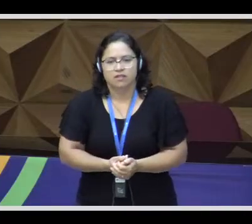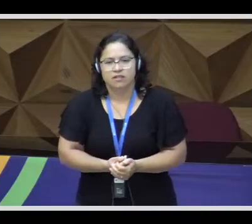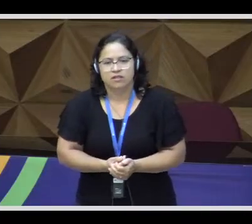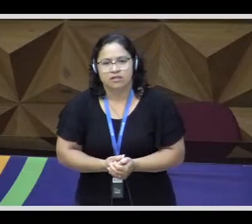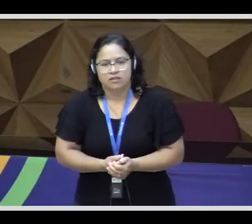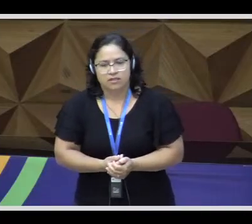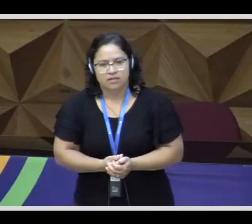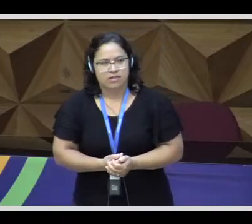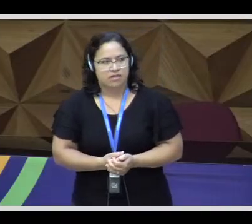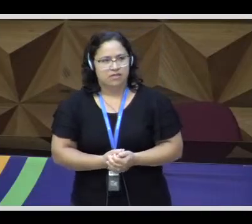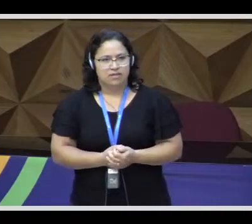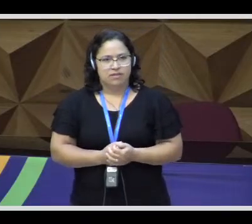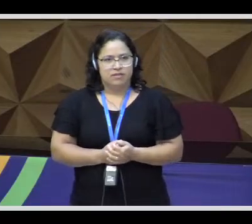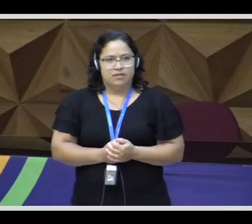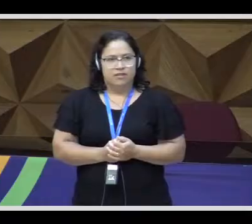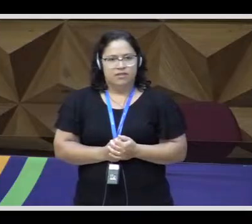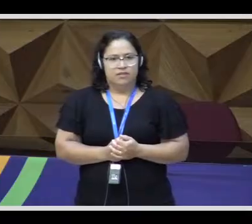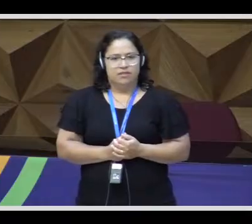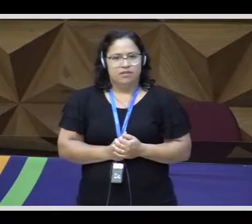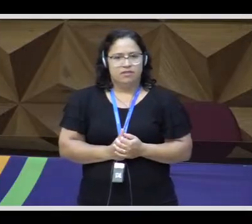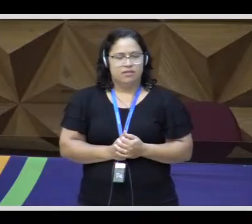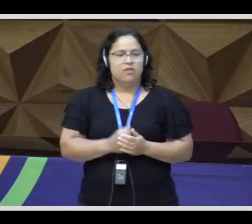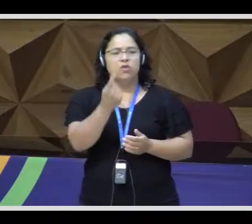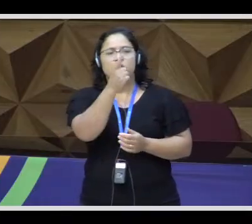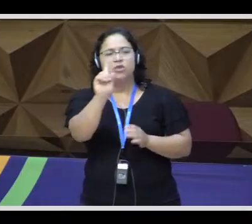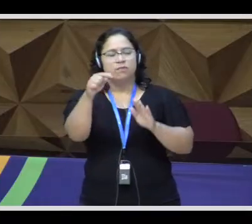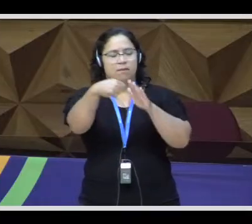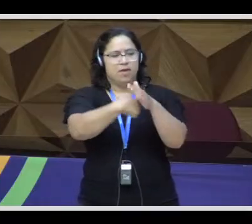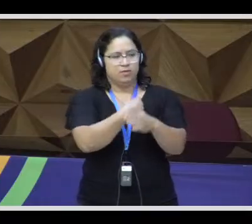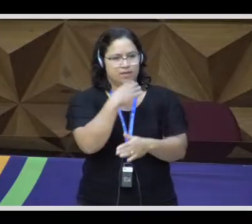Okay. Last quick question.